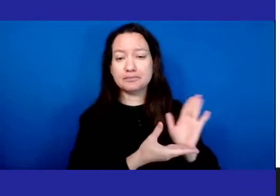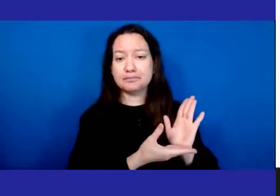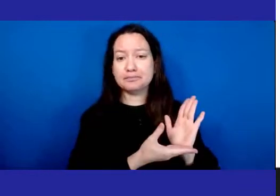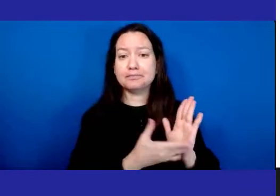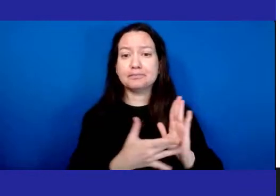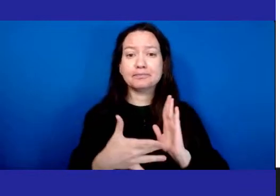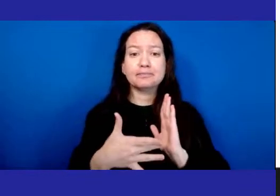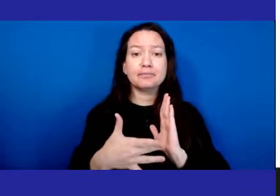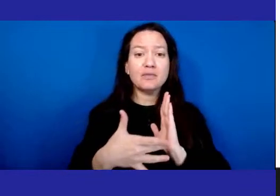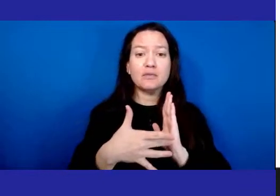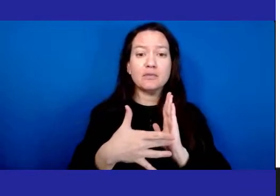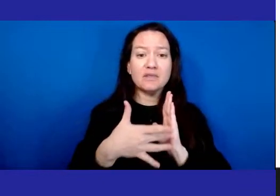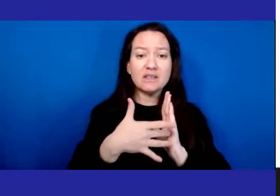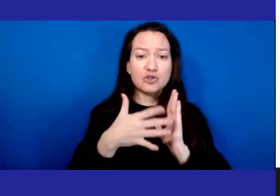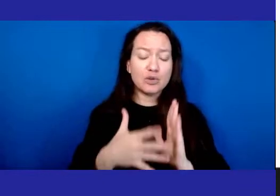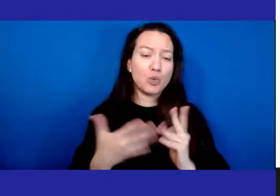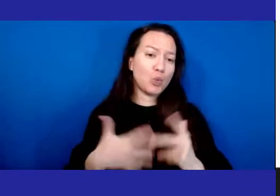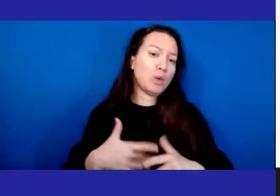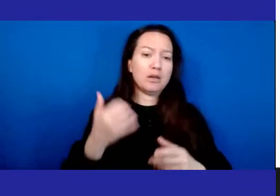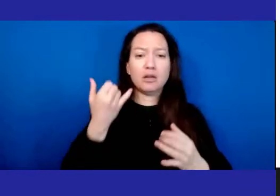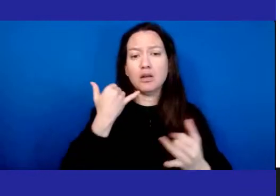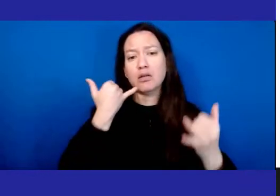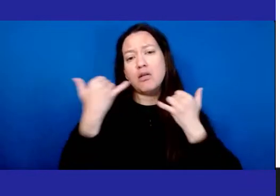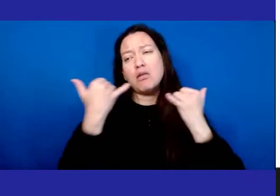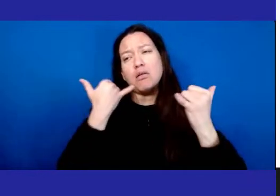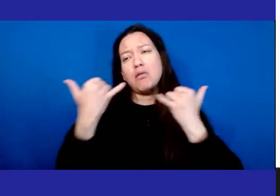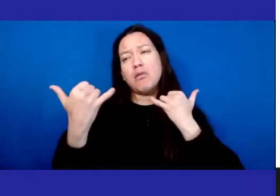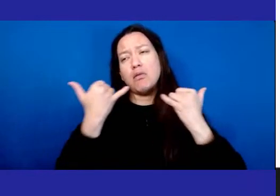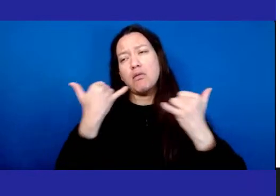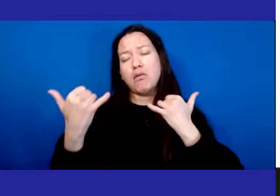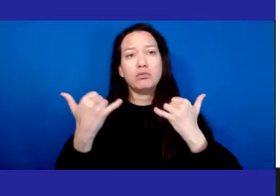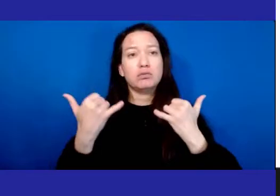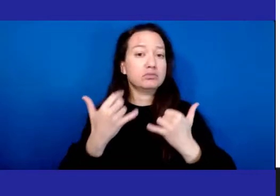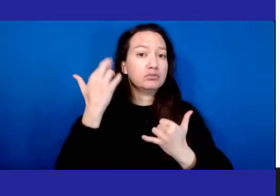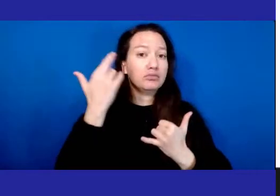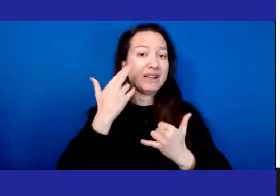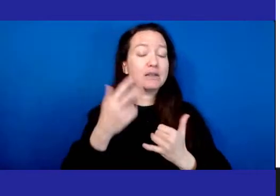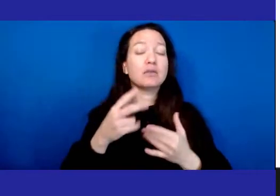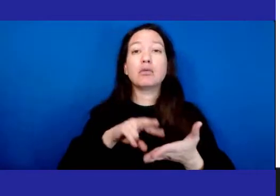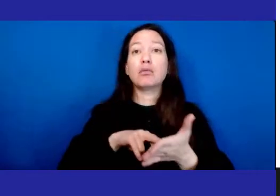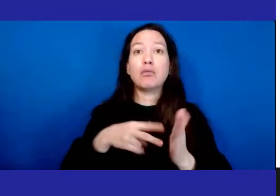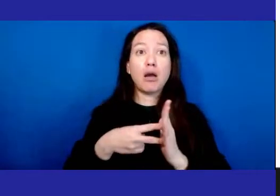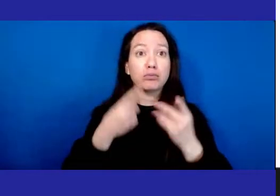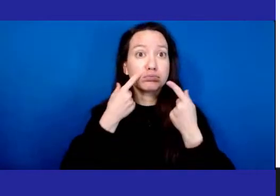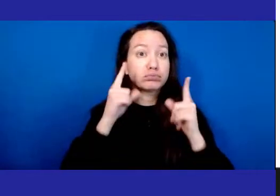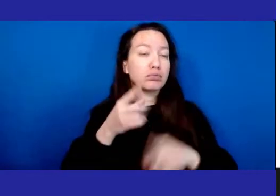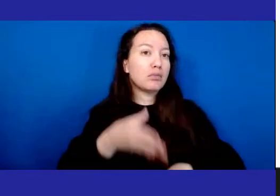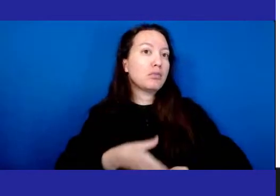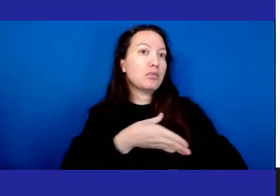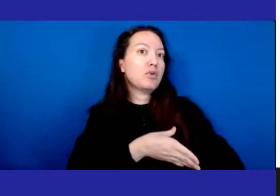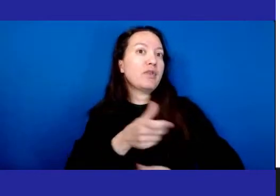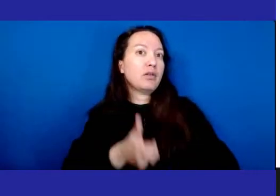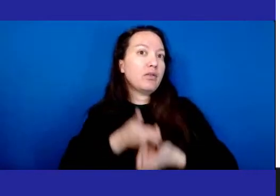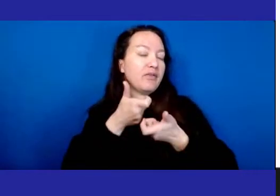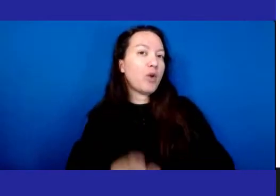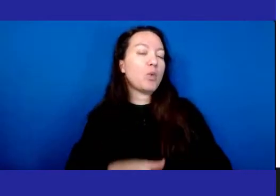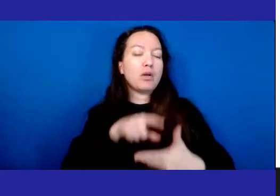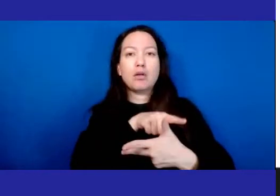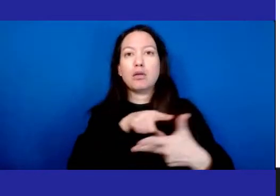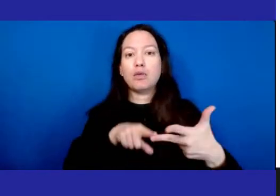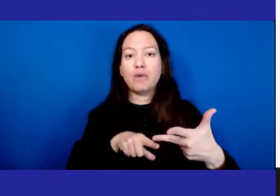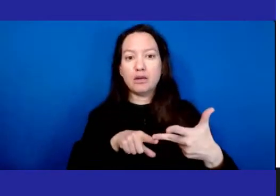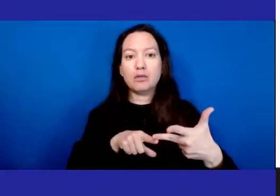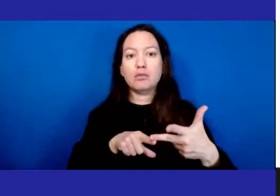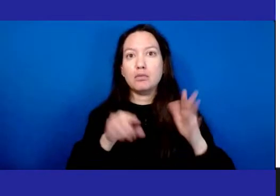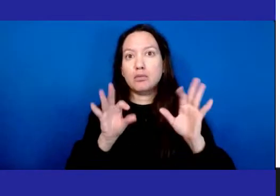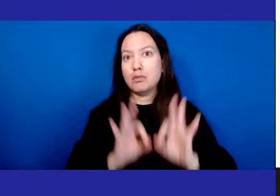have placed a huge number of calls, which have therefore translated into improved adherence with these 3 STAR